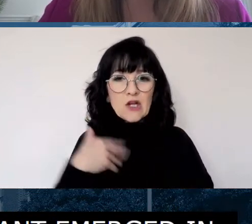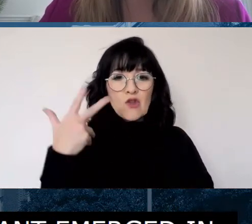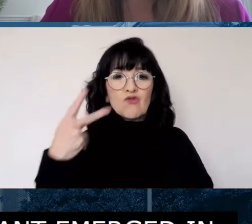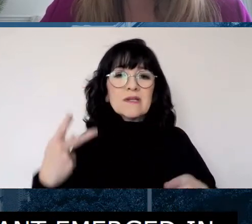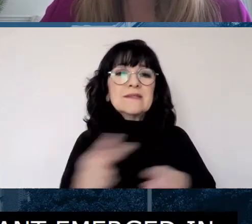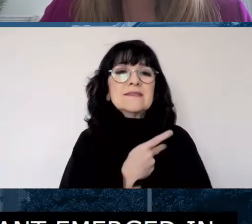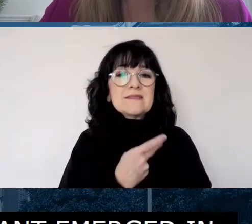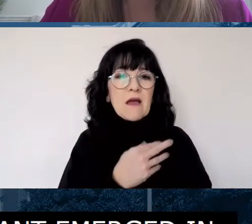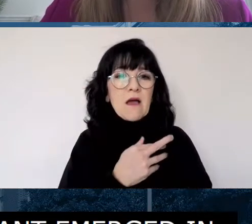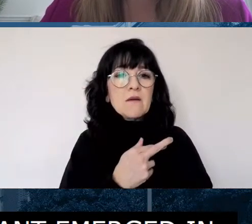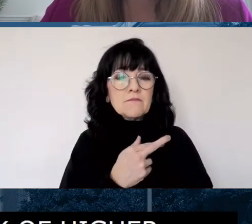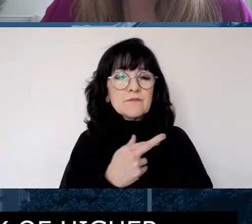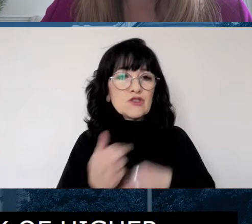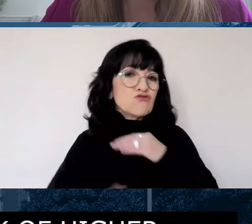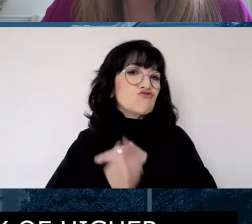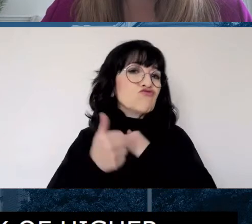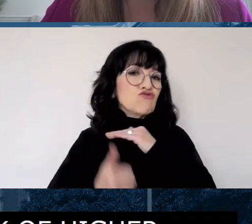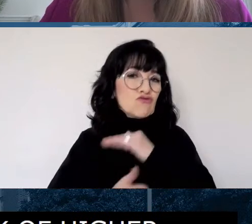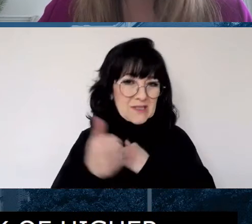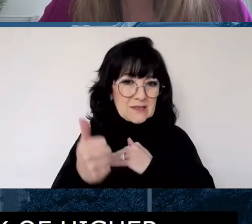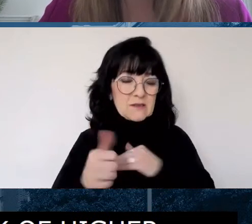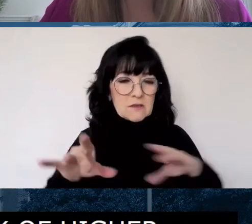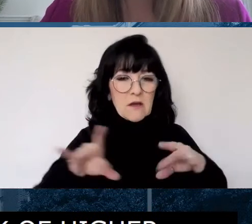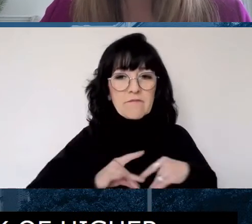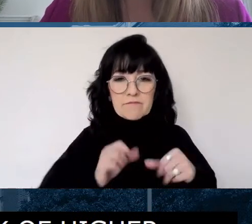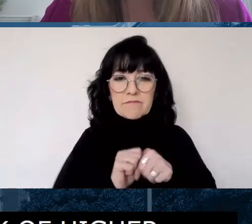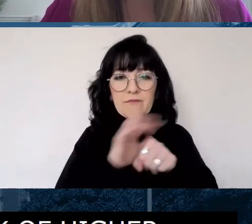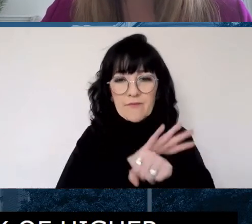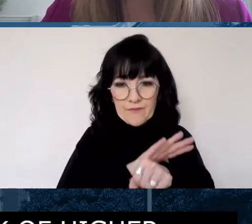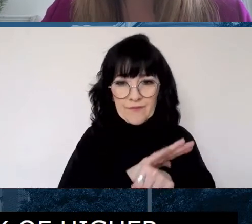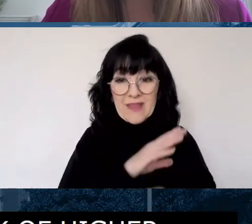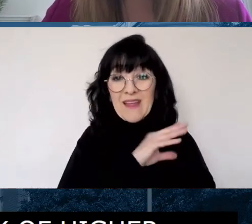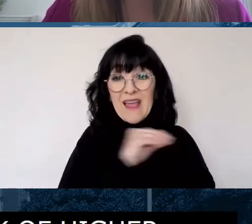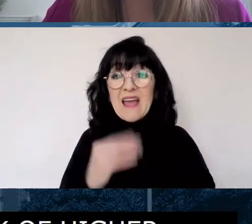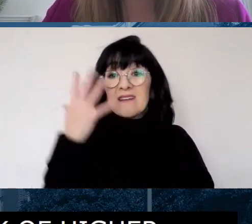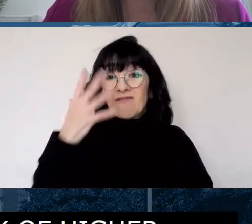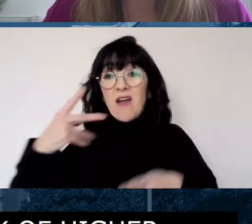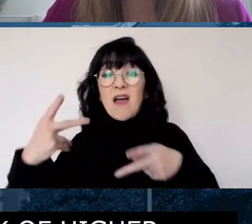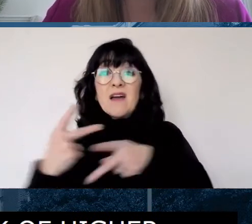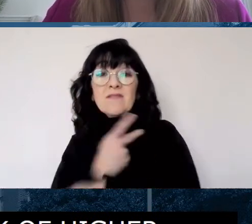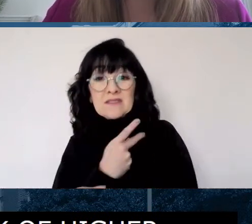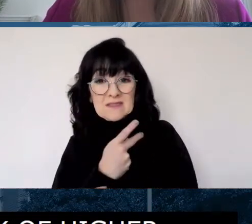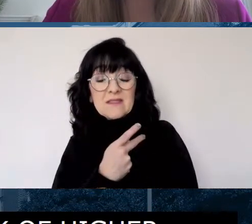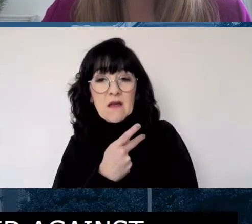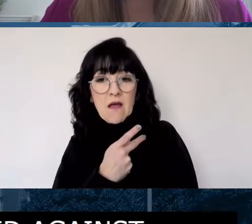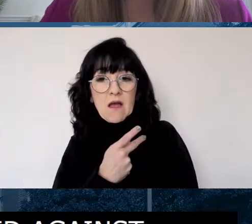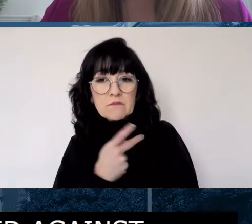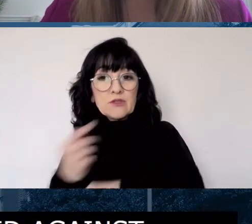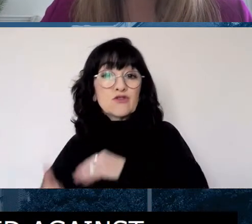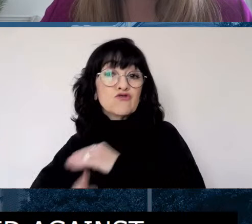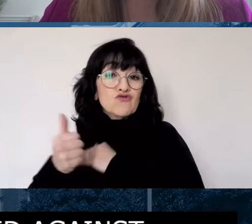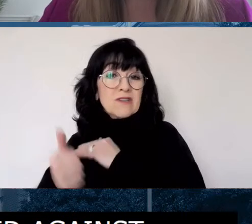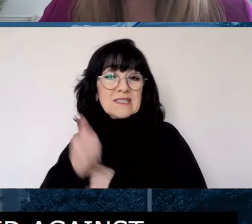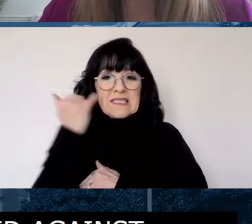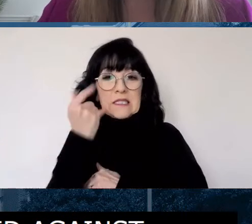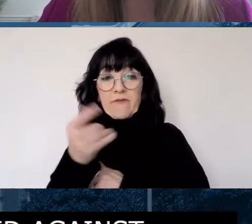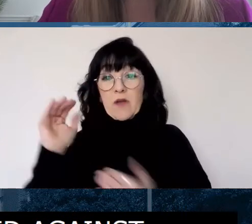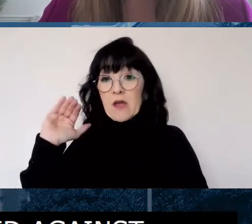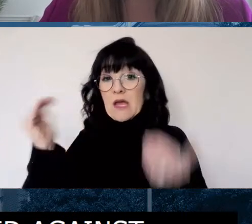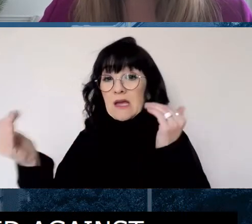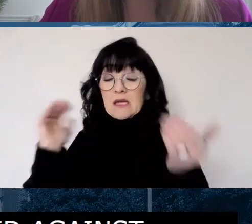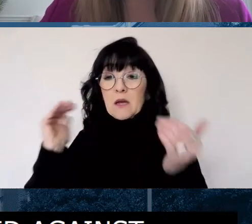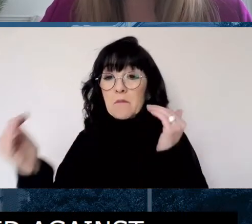adults fully vaccinated against COVID-19, and 5 times a higher risk when compared to people